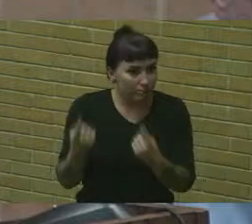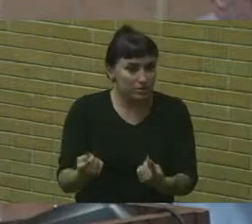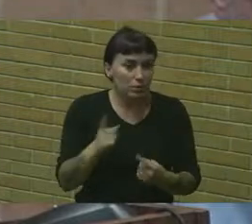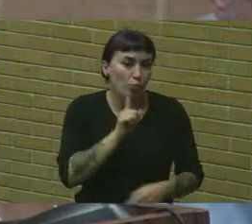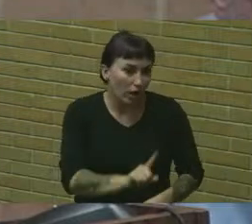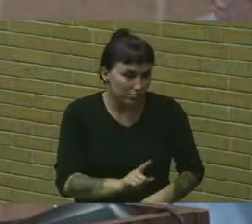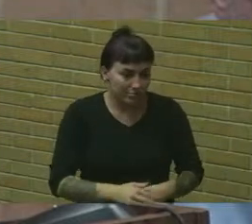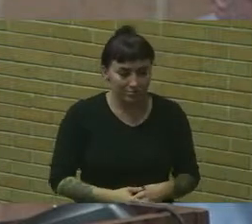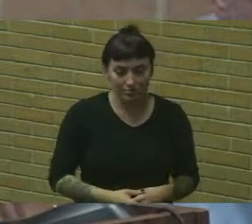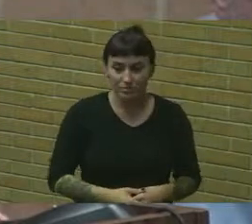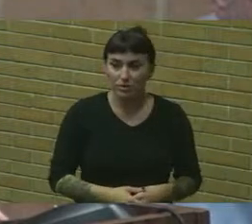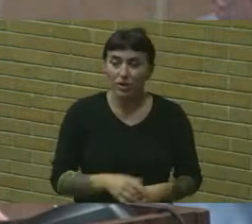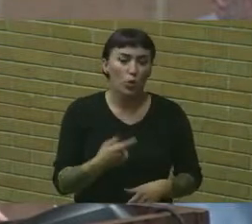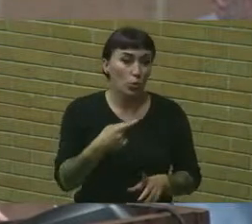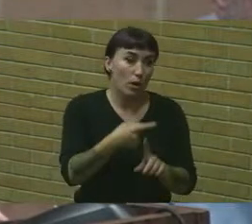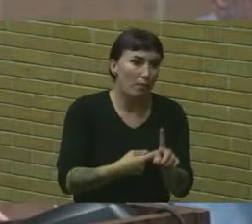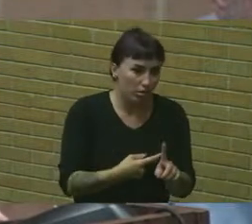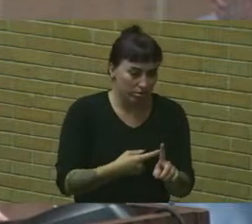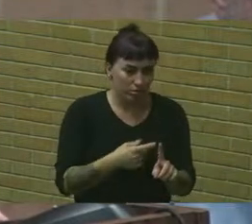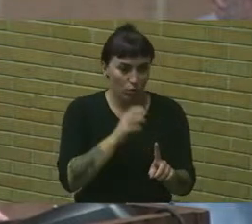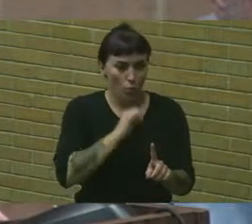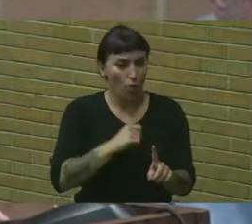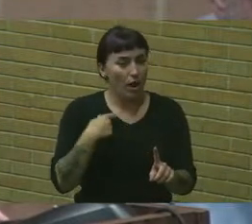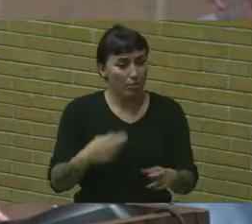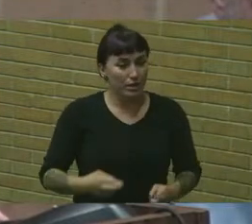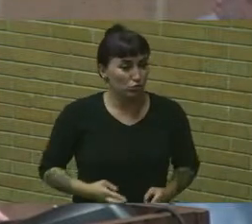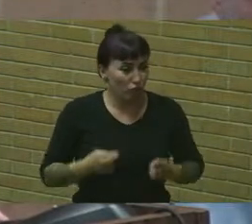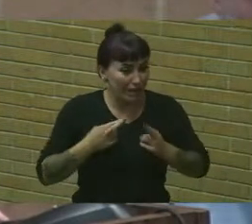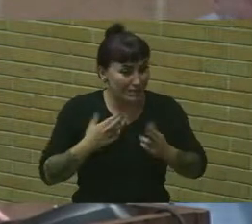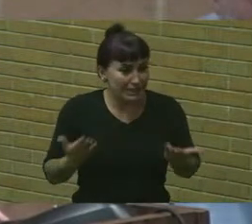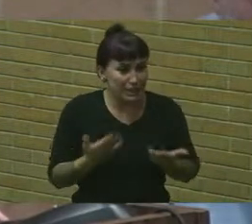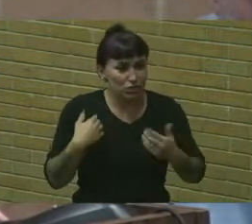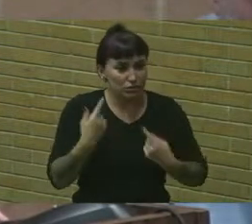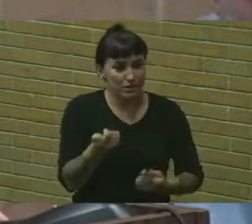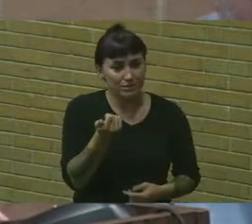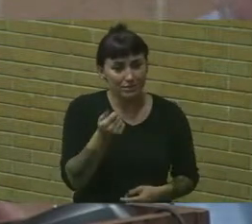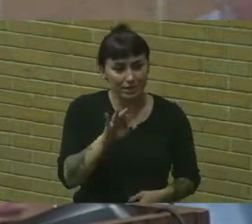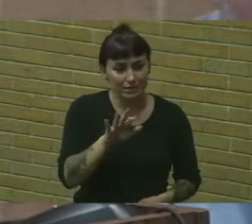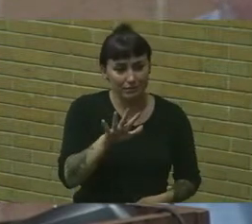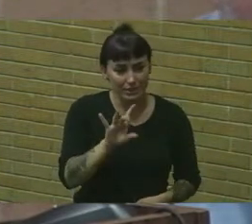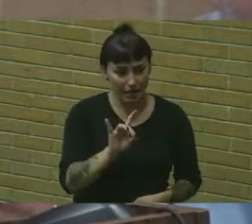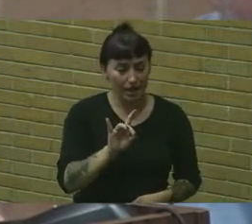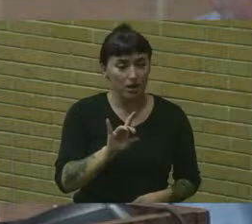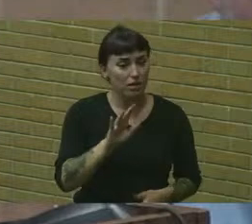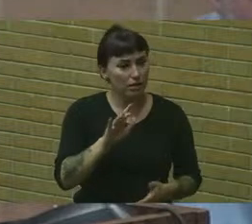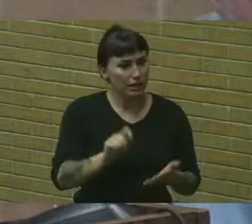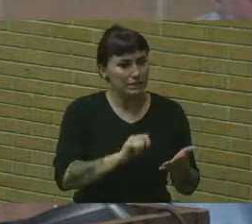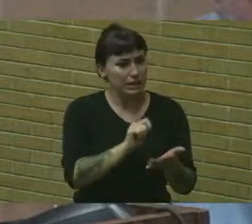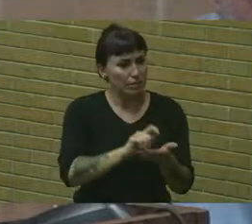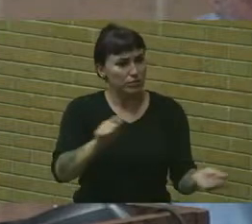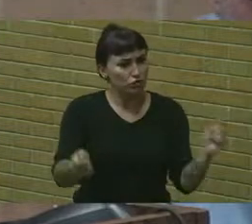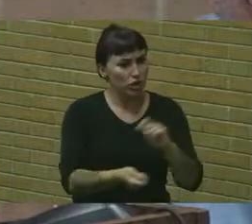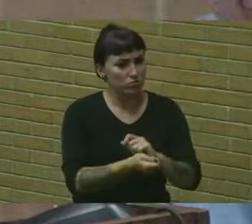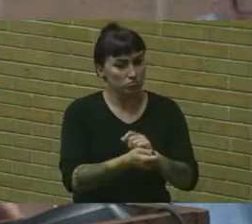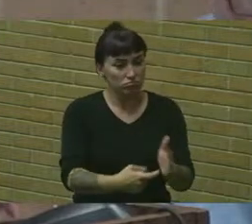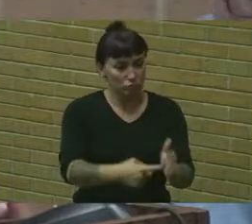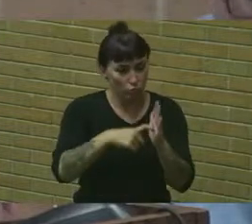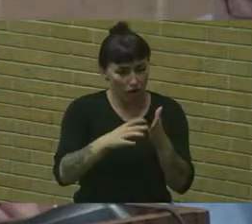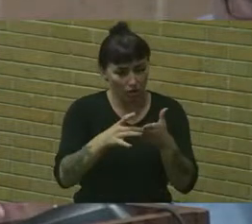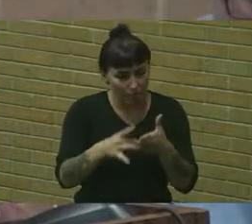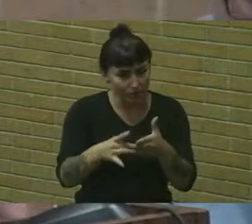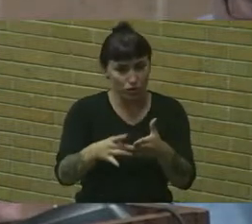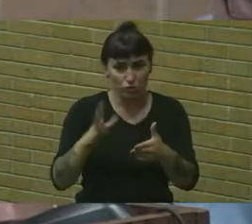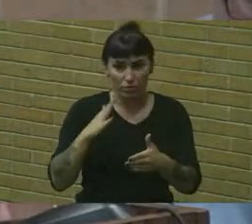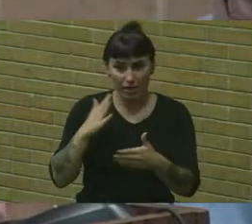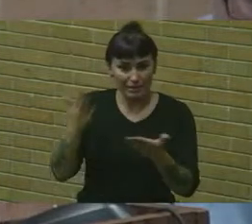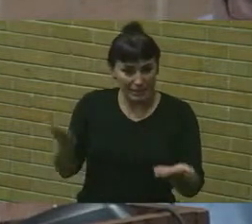year old. I came 1 month old. I've been a resident of Brighton since 1958. Times have changed, and it requires the leadership that